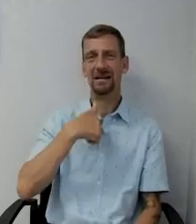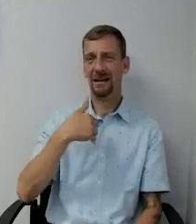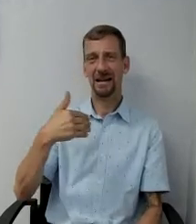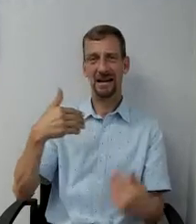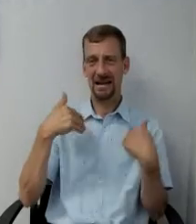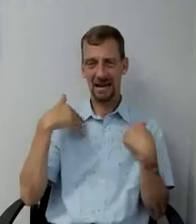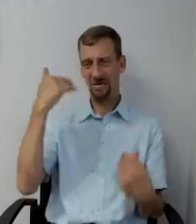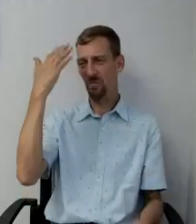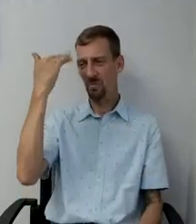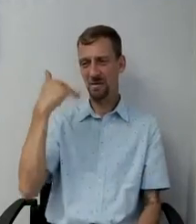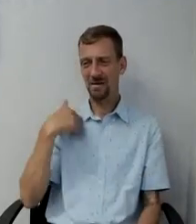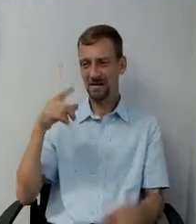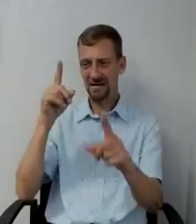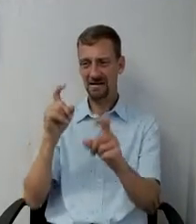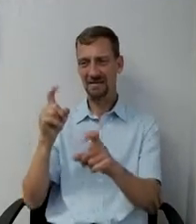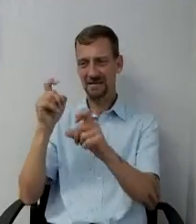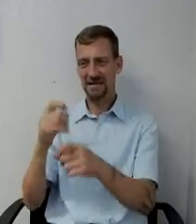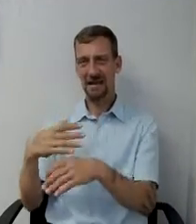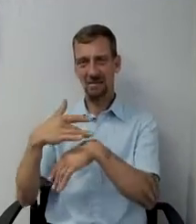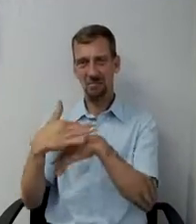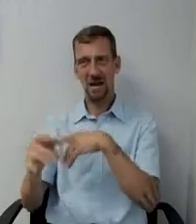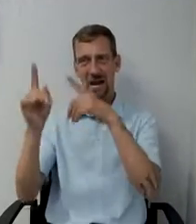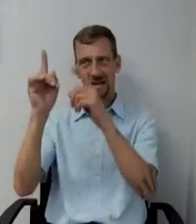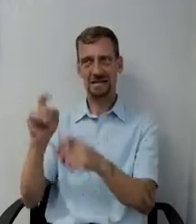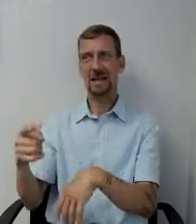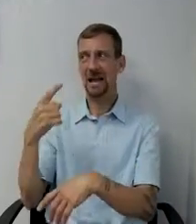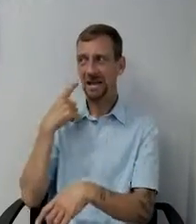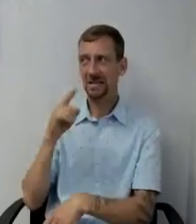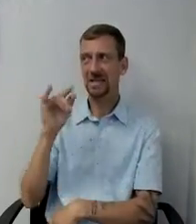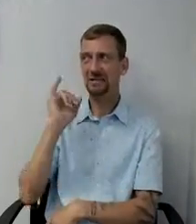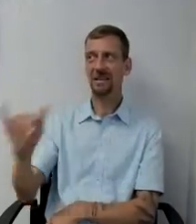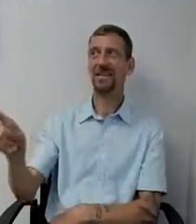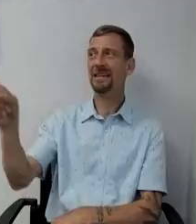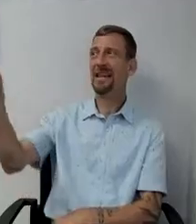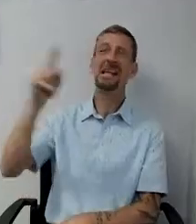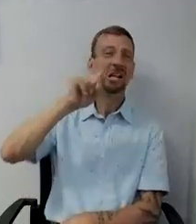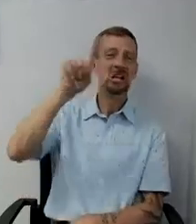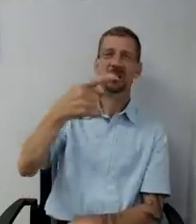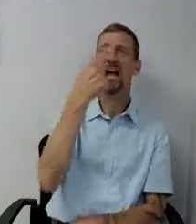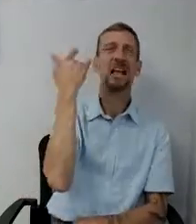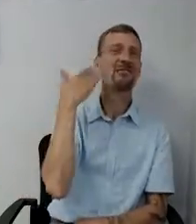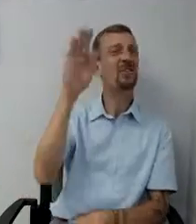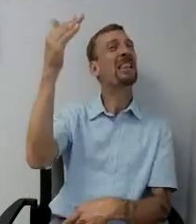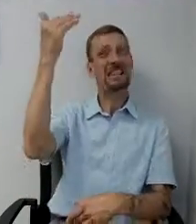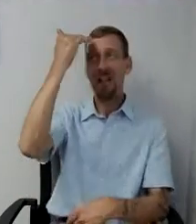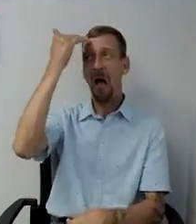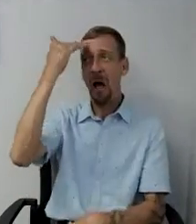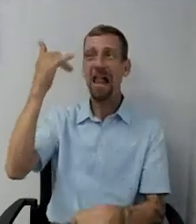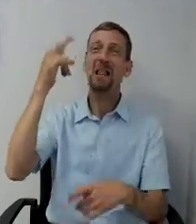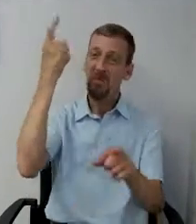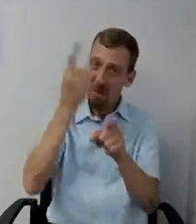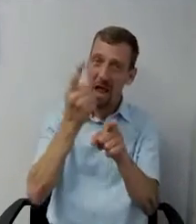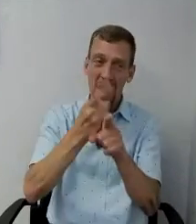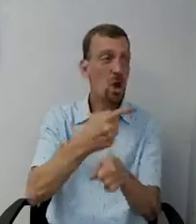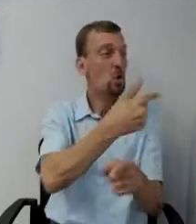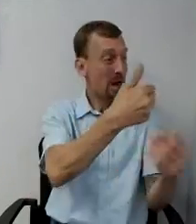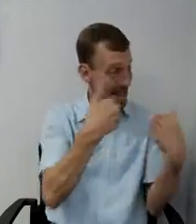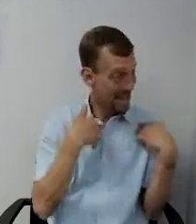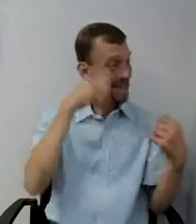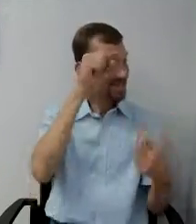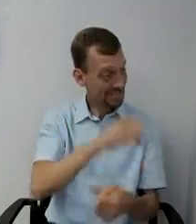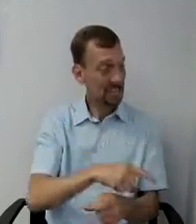it. So why should I get the blood test? What's Just it? for Just the knowledge. I Just know for the exactly. sheer Yep, knowledge. Yes. you did have it, Yeah.